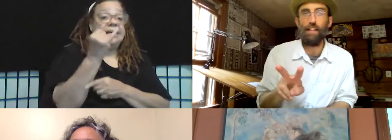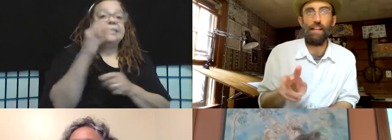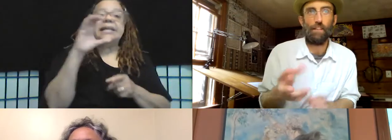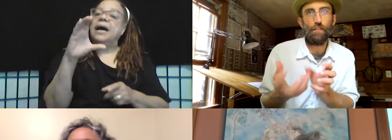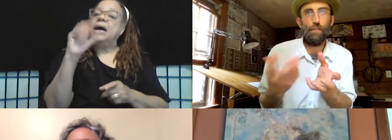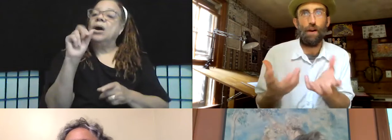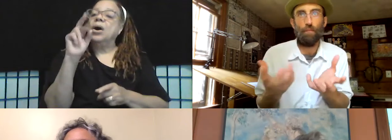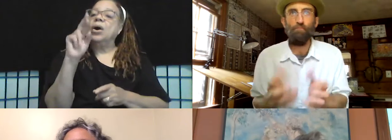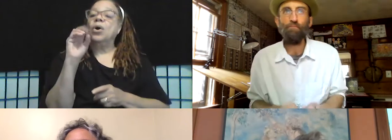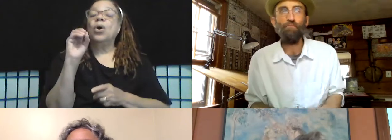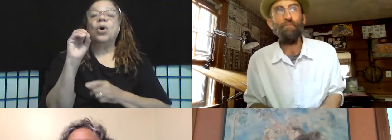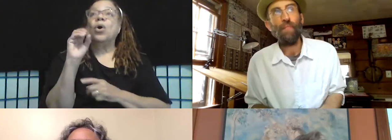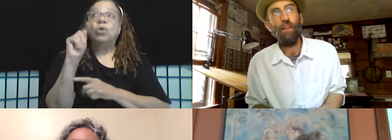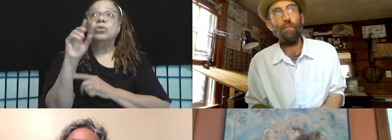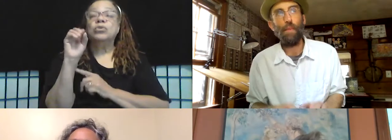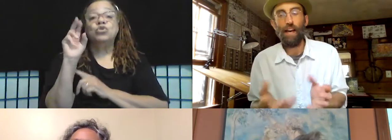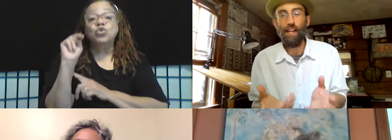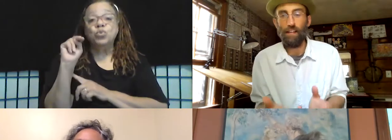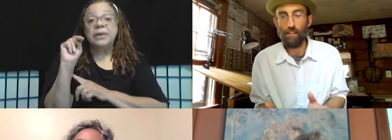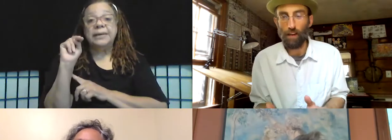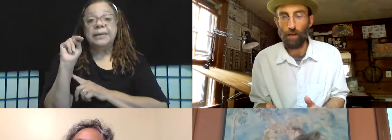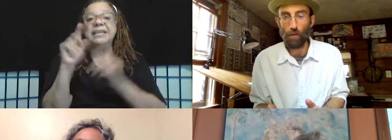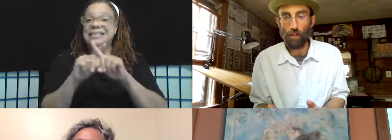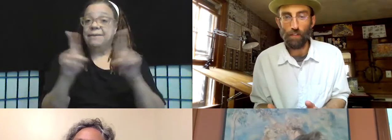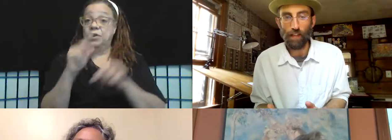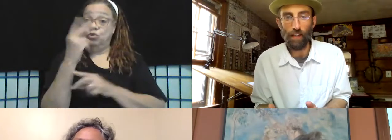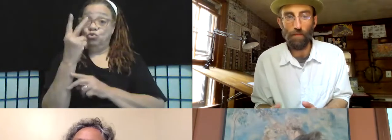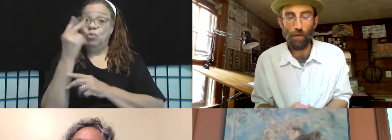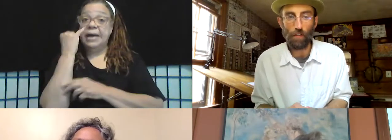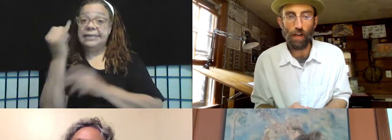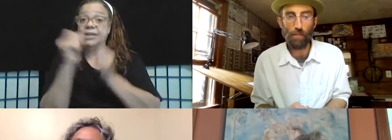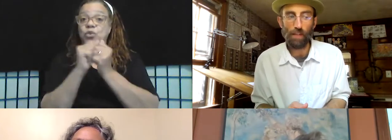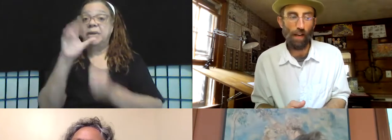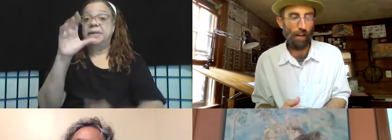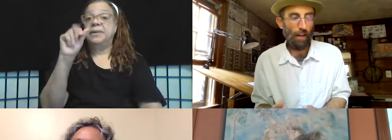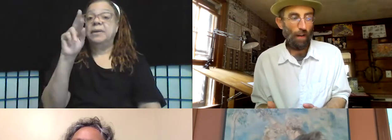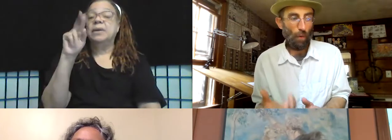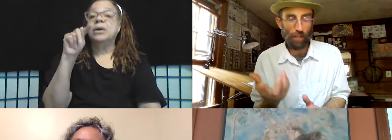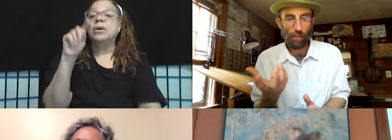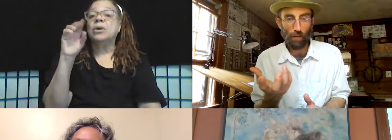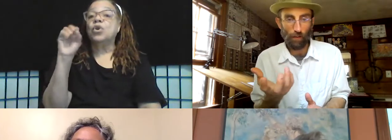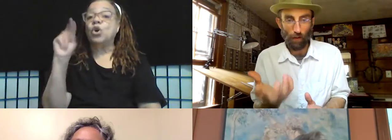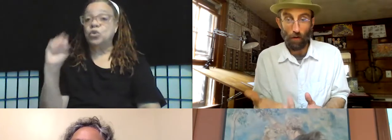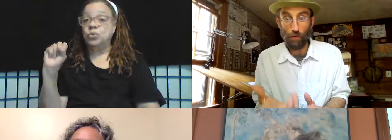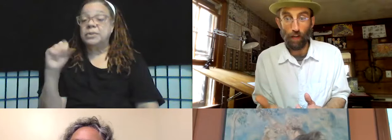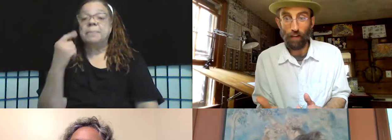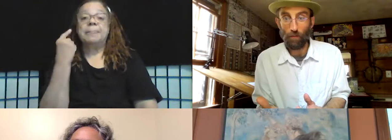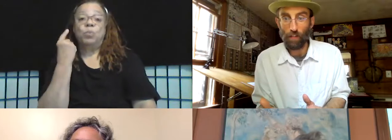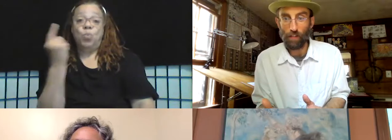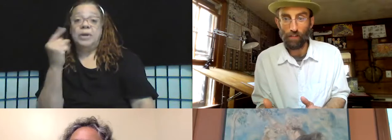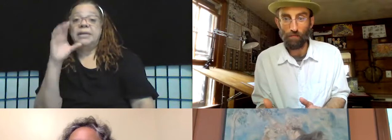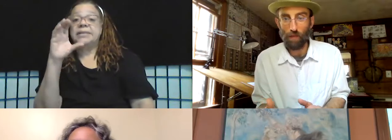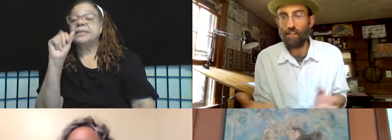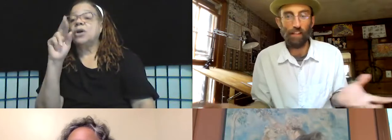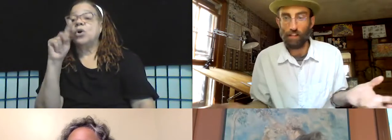two techniques, there's two big ideas that we're using in my workshops. One is cartooning,